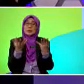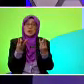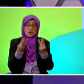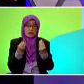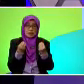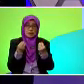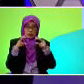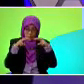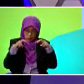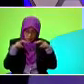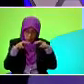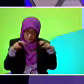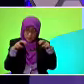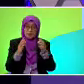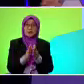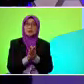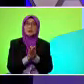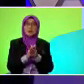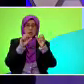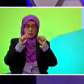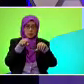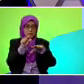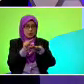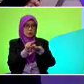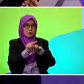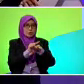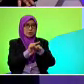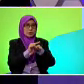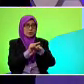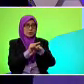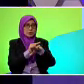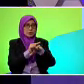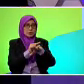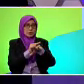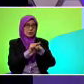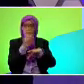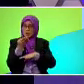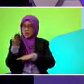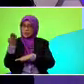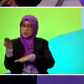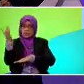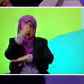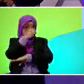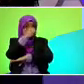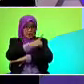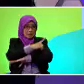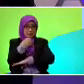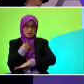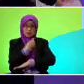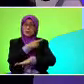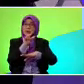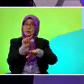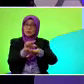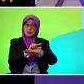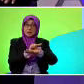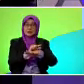things? Well, we can use things around us, things that you usually see. Okay, I'm going to show you the first demonstration, and the